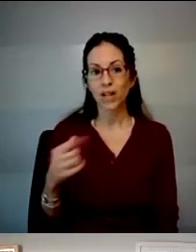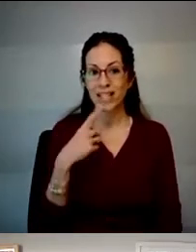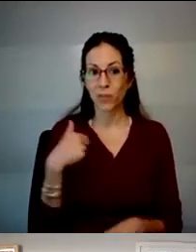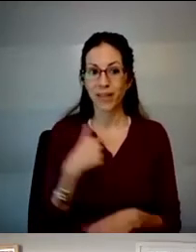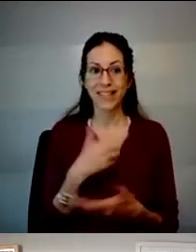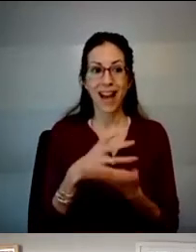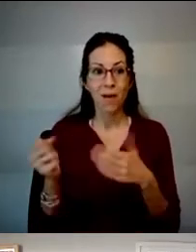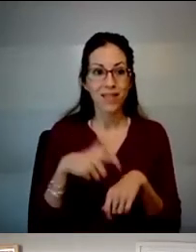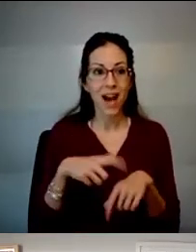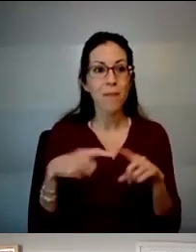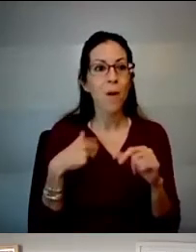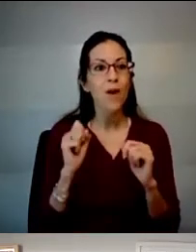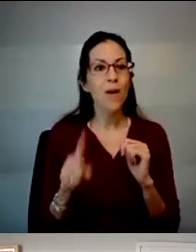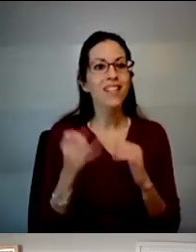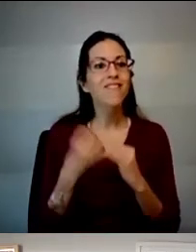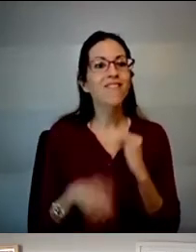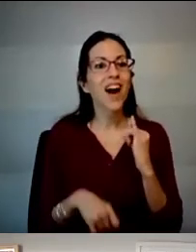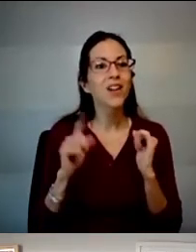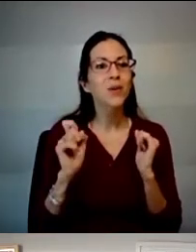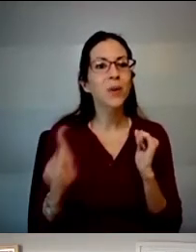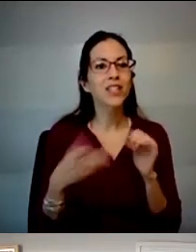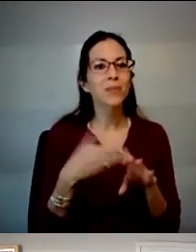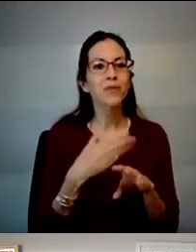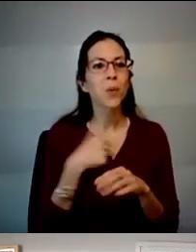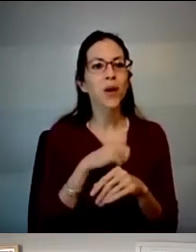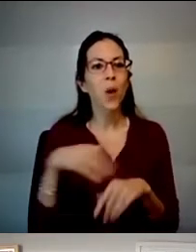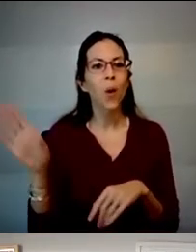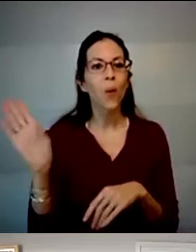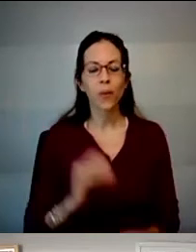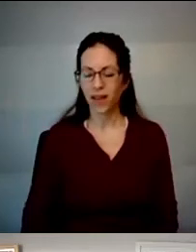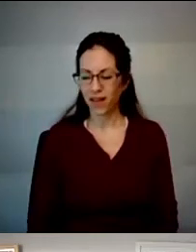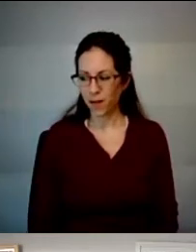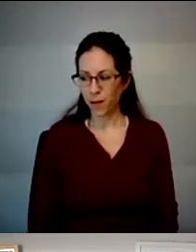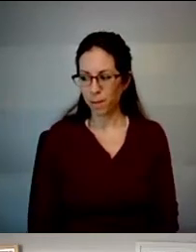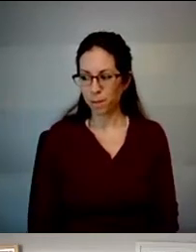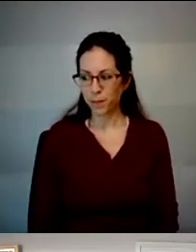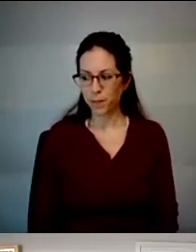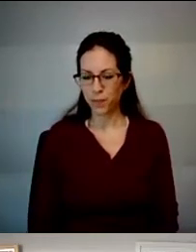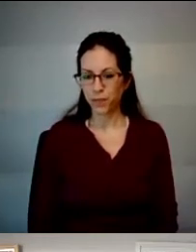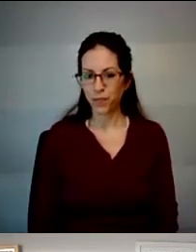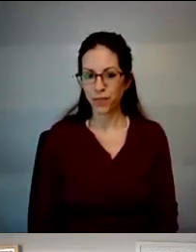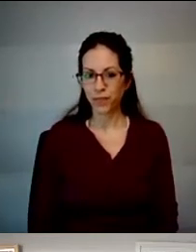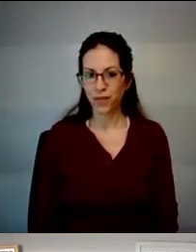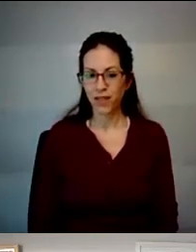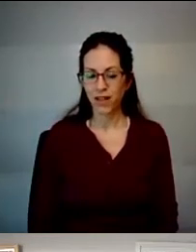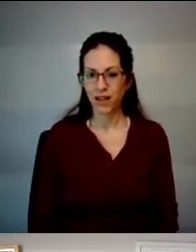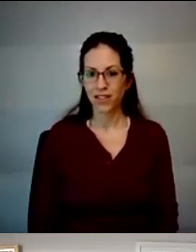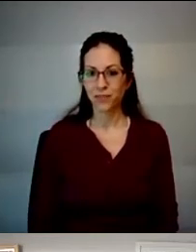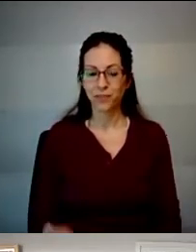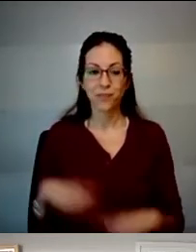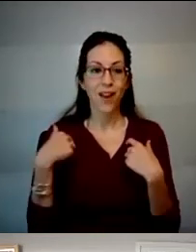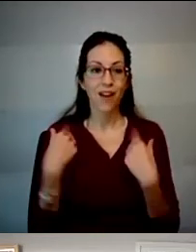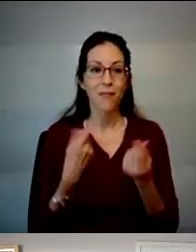want to ask a final sort of wrap-up question before we go. you know, I've been asking this at